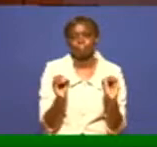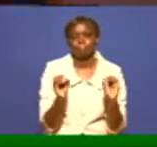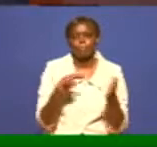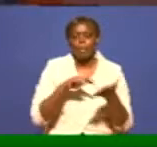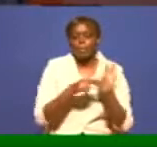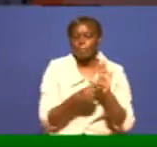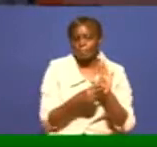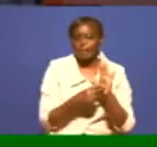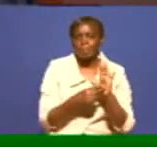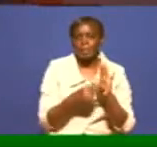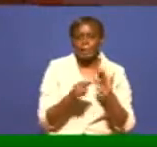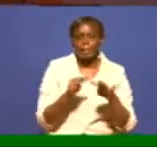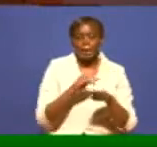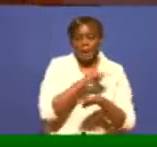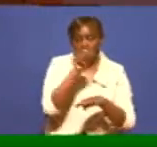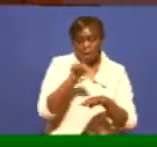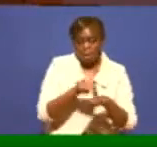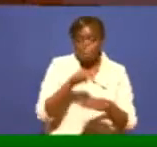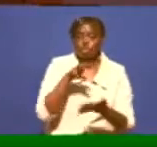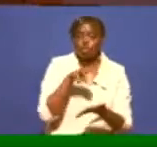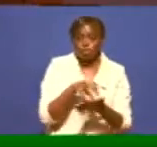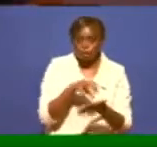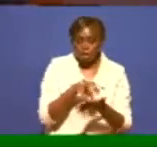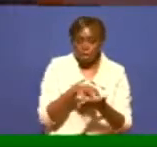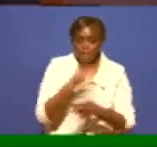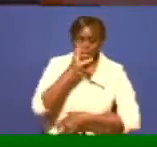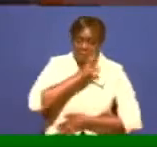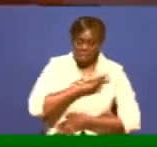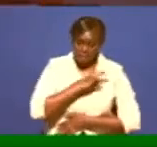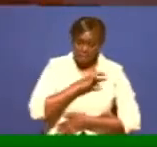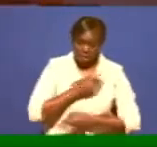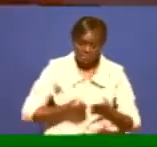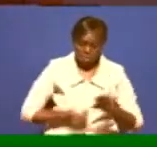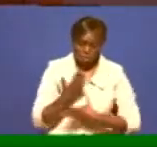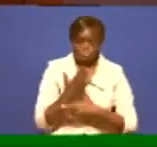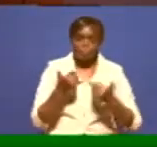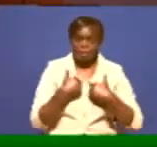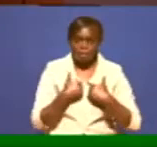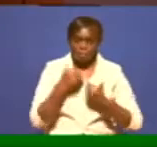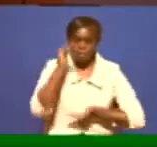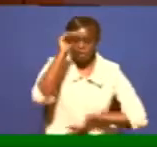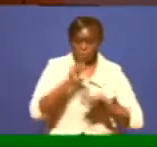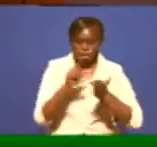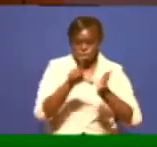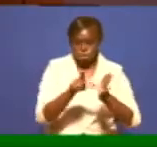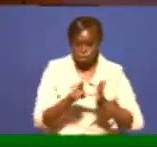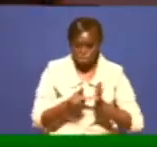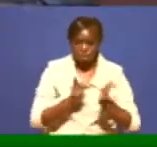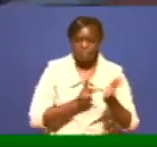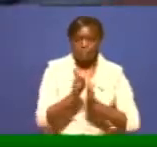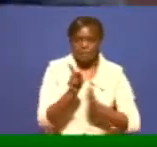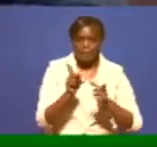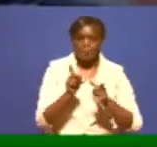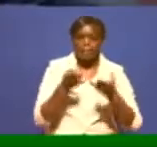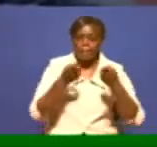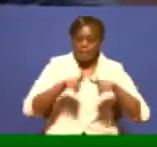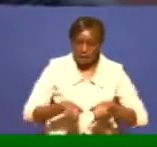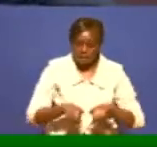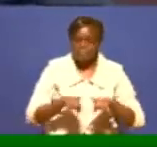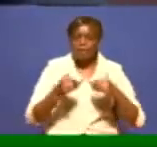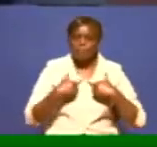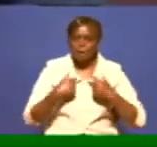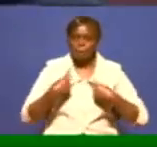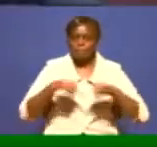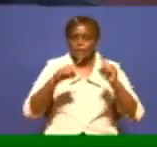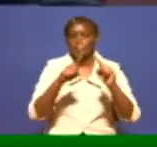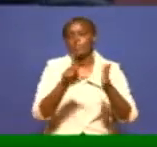growing our national cake, and the income coming from that growth then will reduce loan payment, and at the end of the day, we'll have sustainable